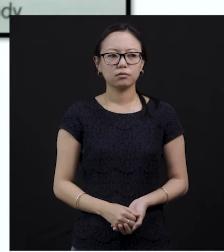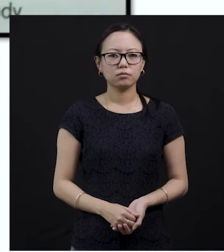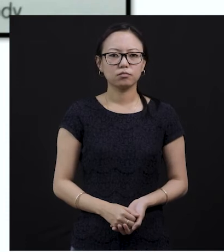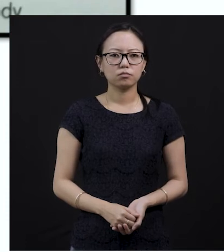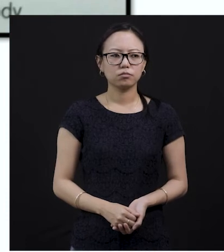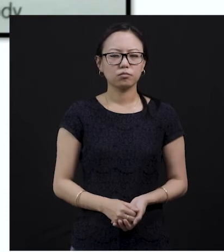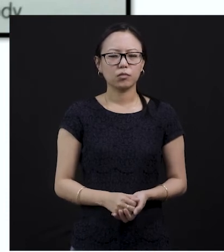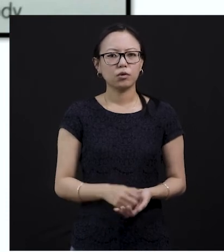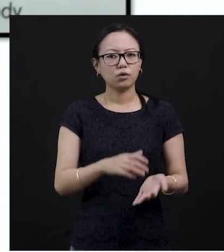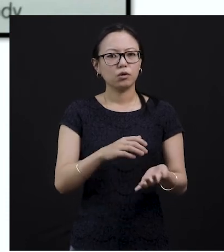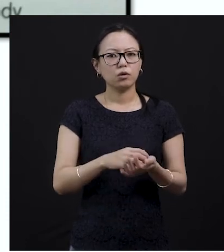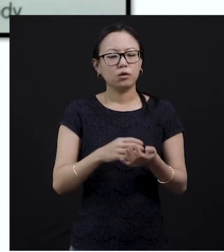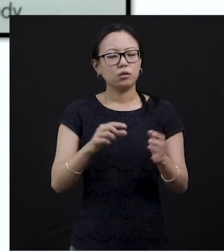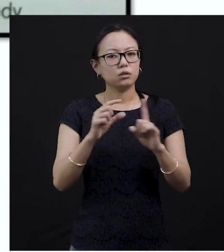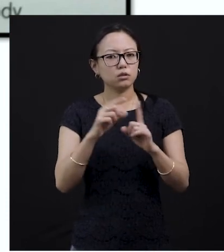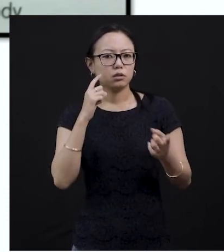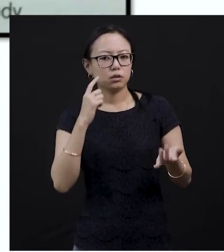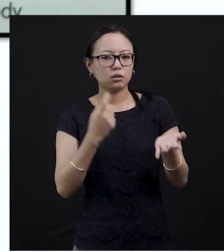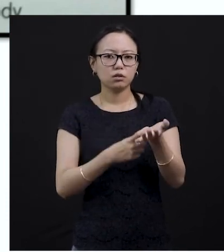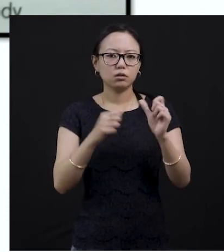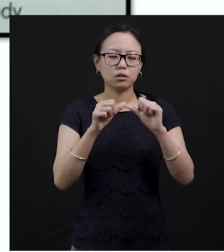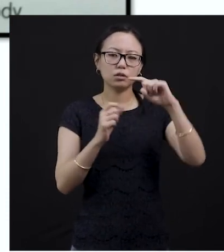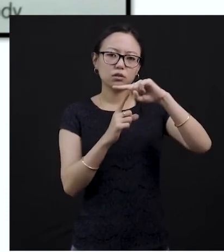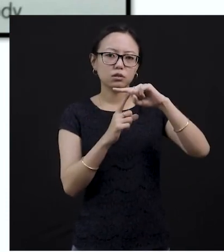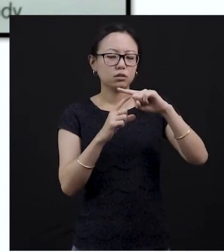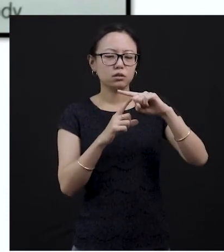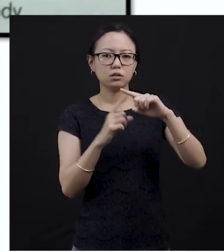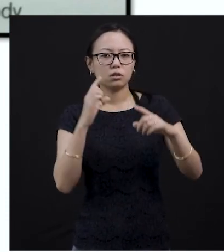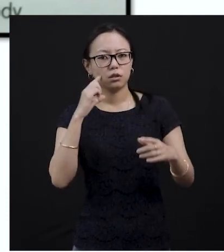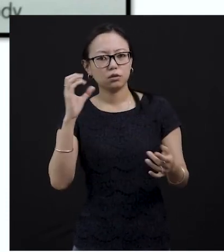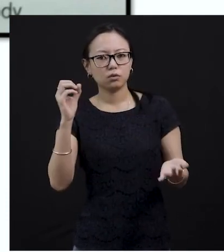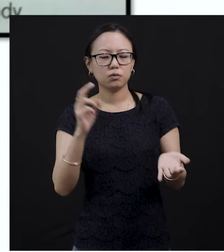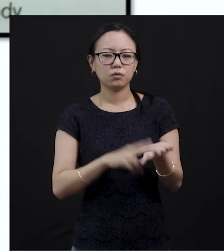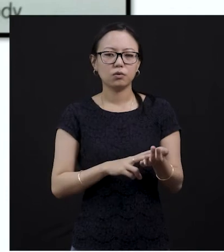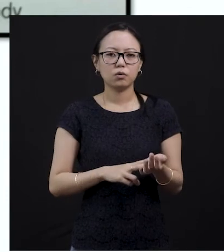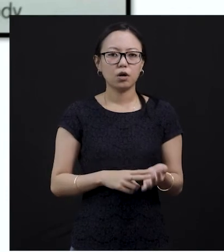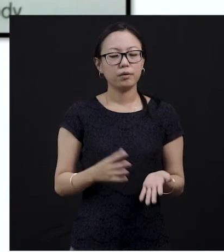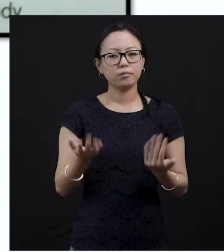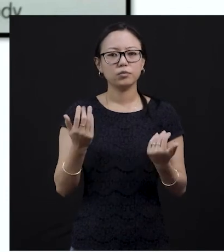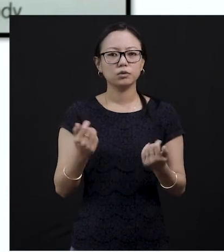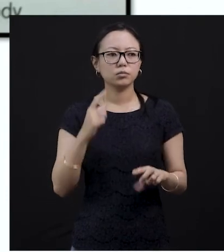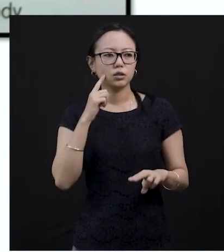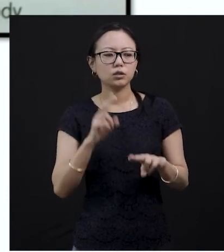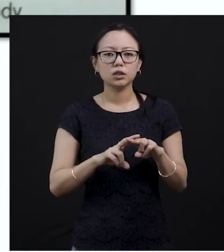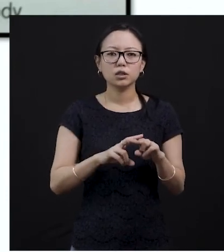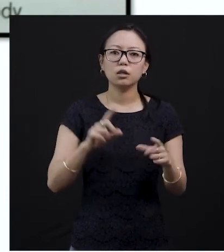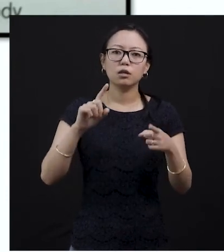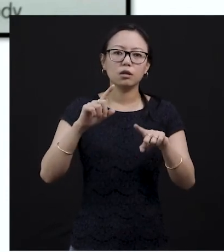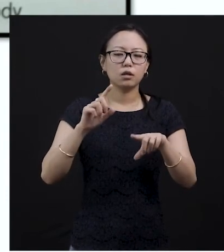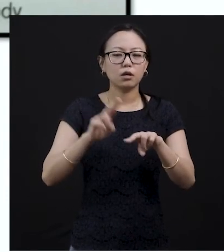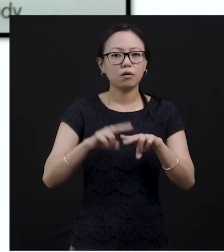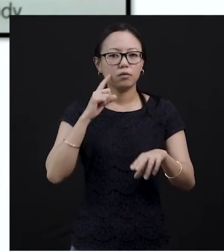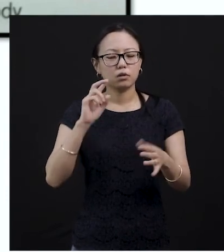change the direction of their movement. So fishes have streamlined body. In order to adapt themselves to water, they have